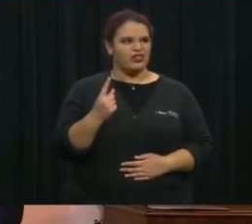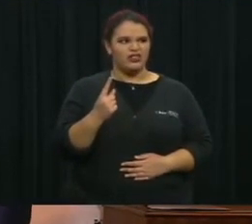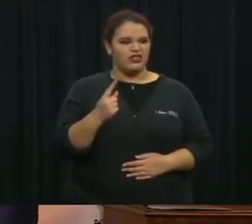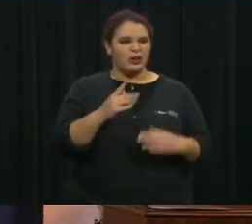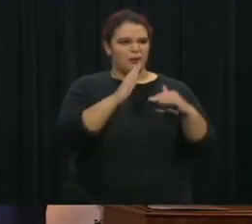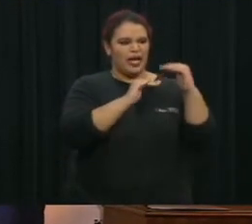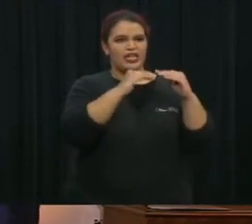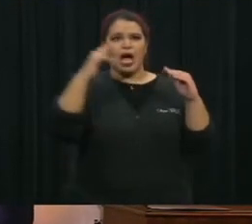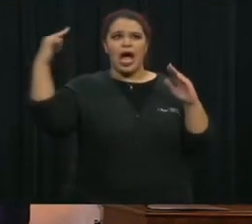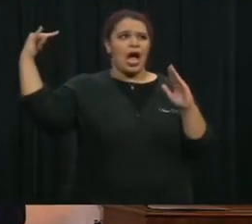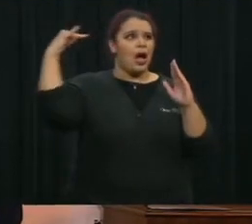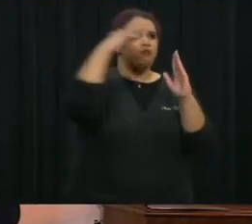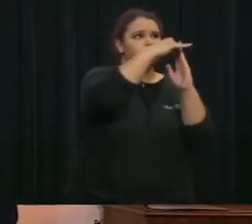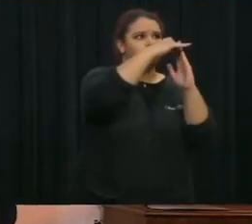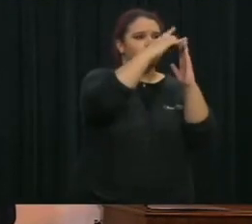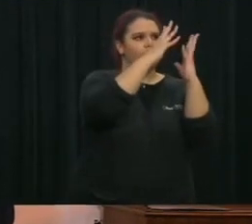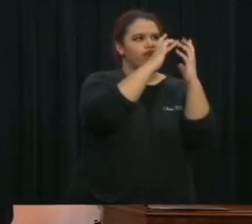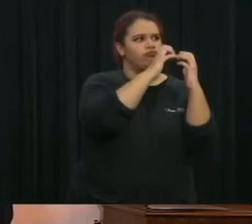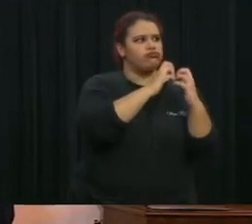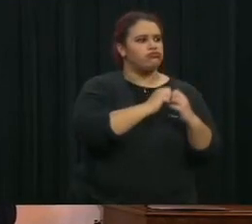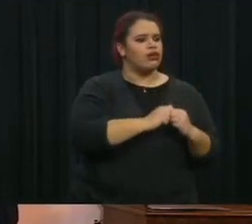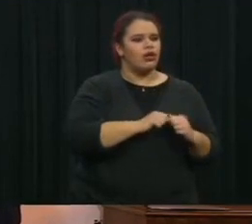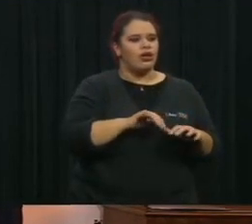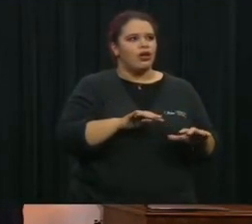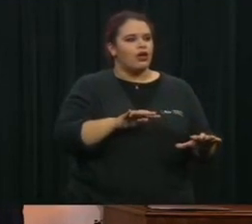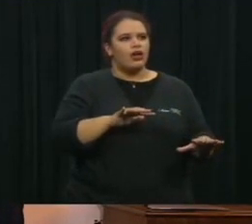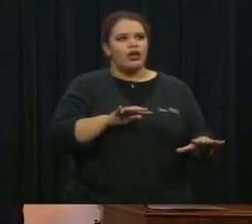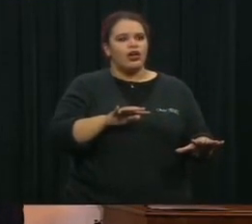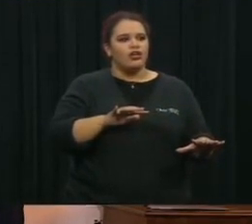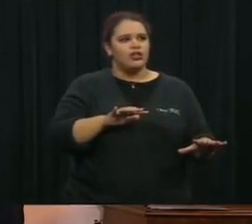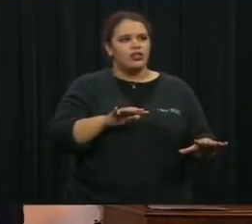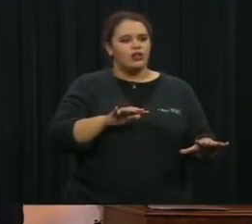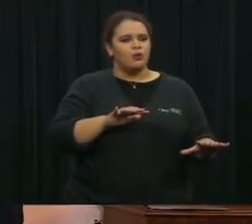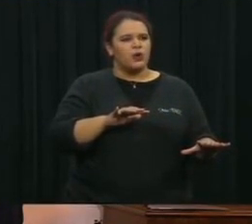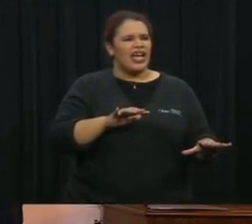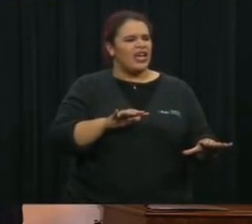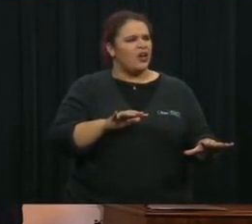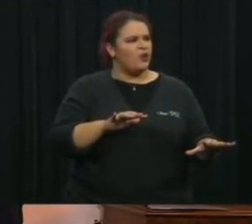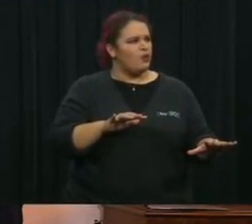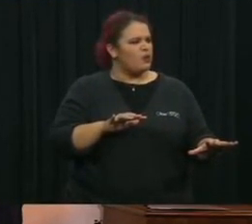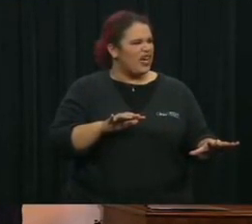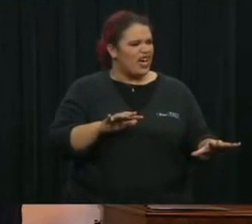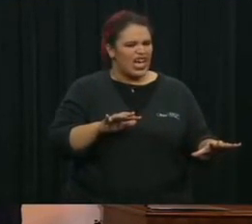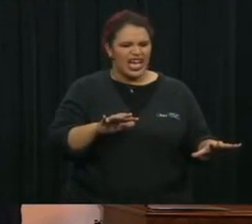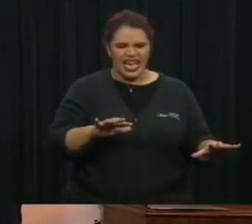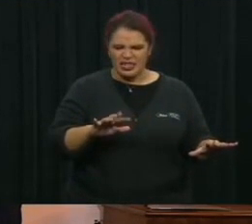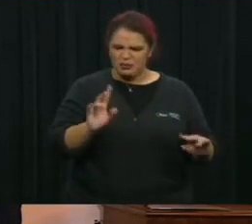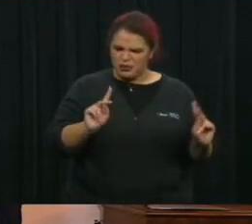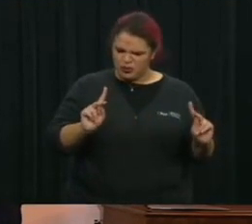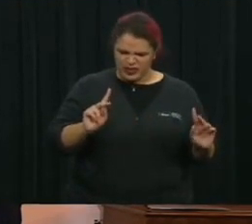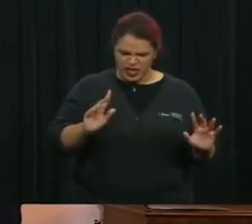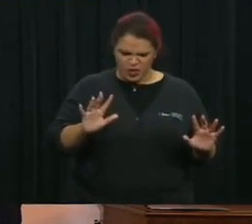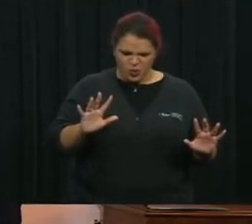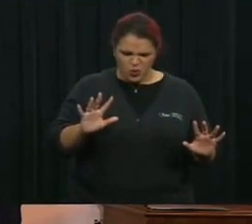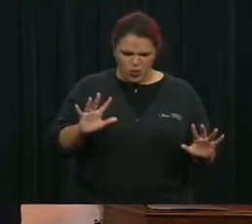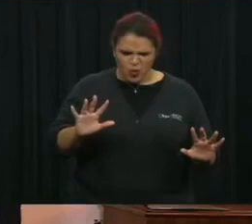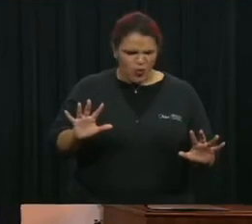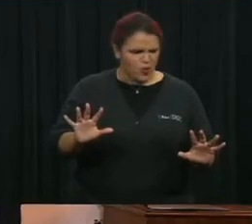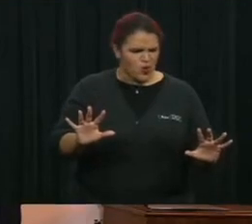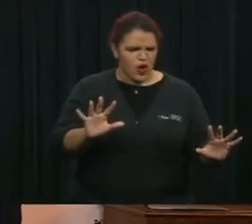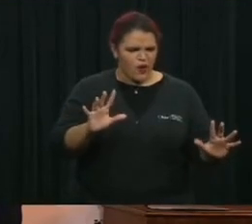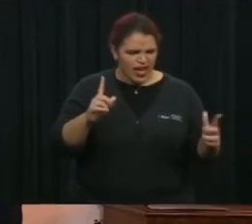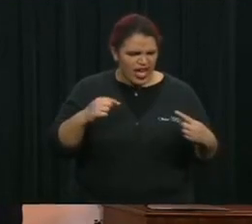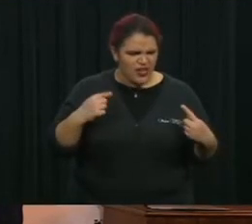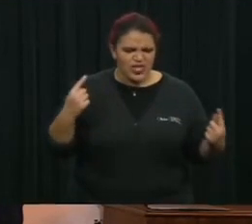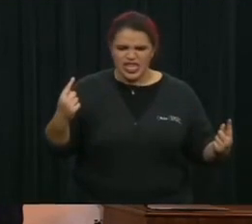the strange, and for those of you who remember this too, odd sense of everything that has been political